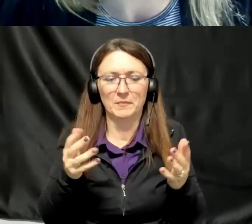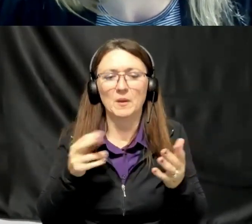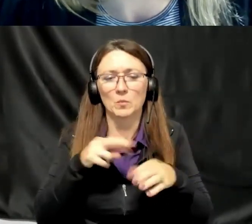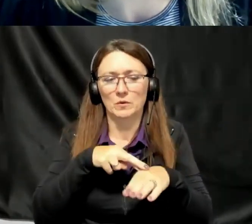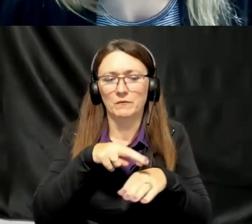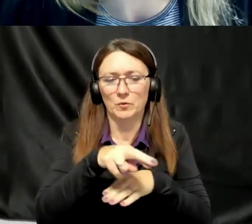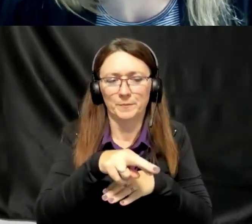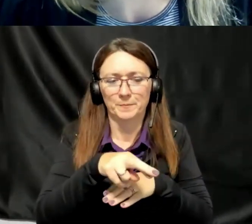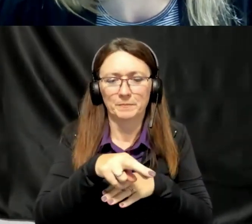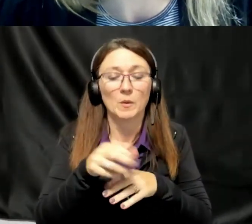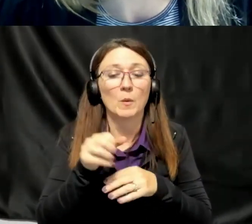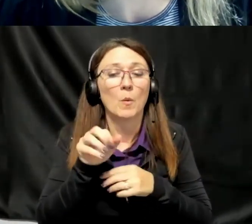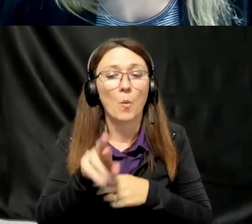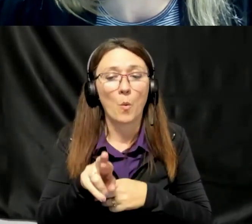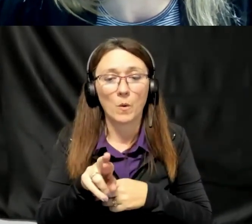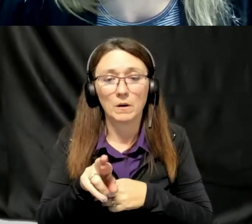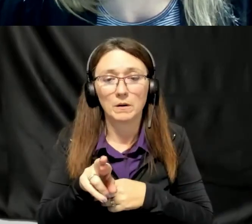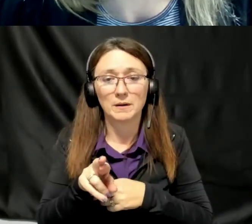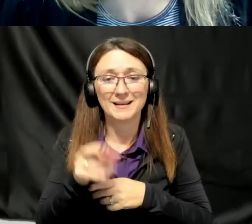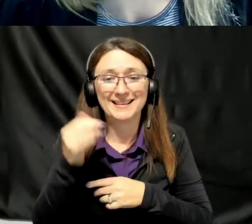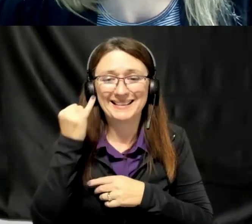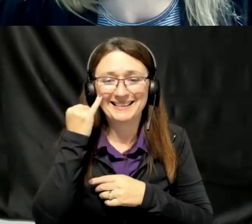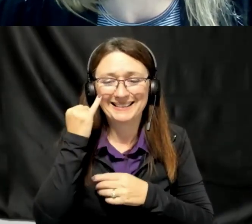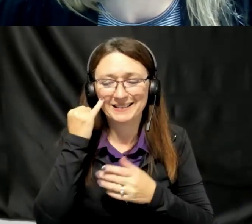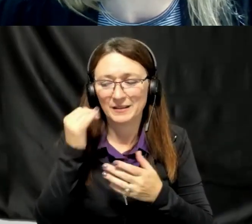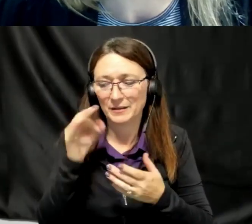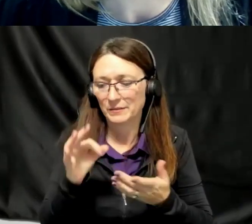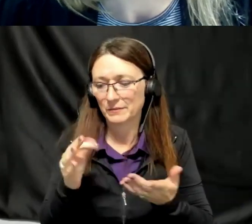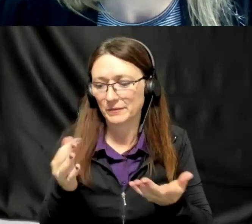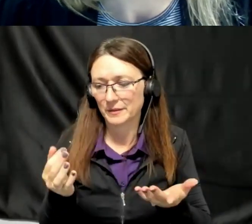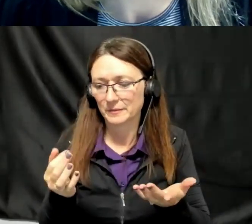or if the hearing loss is from